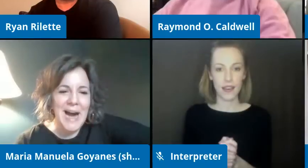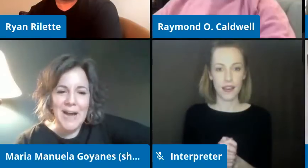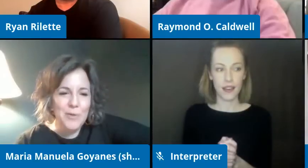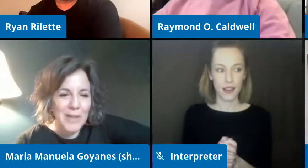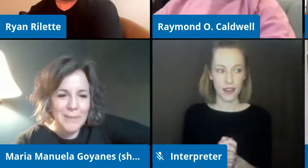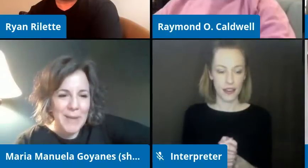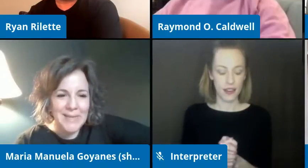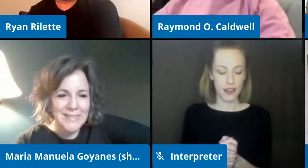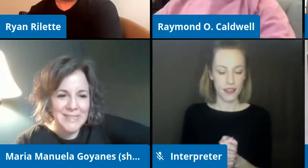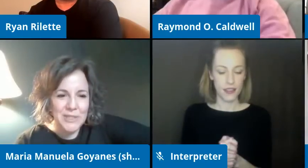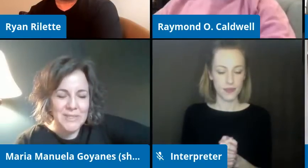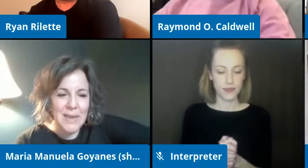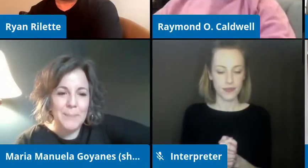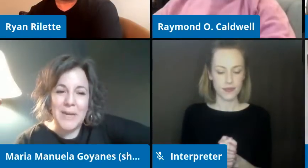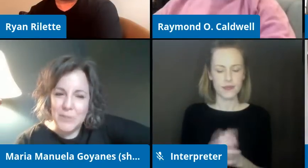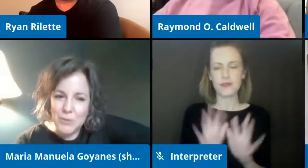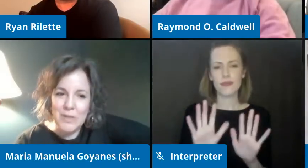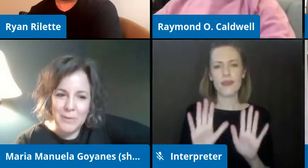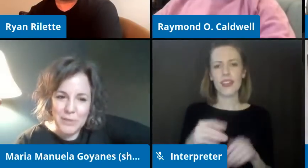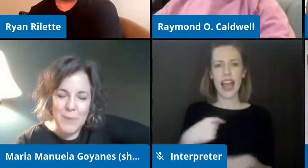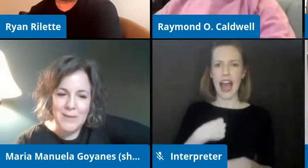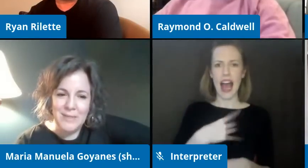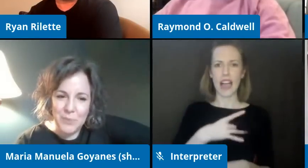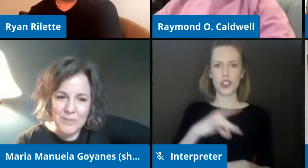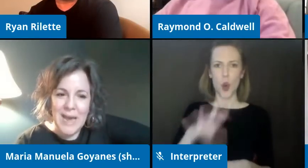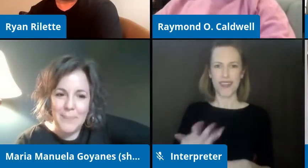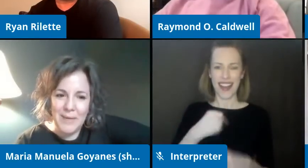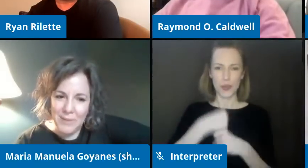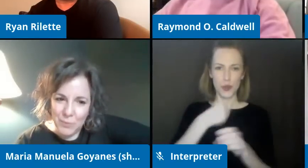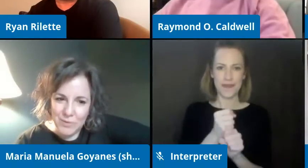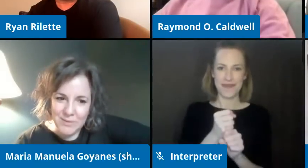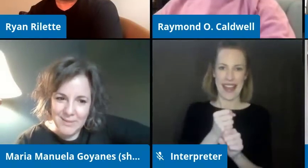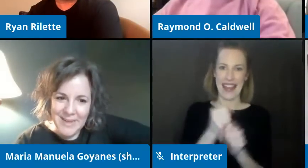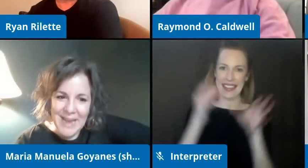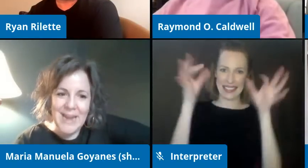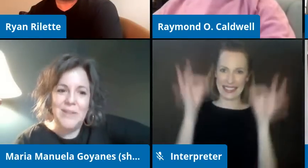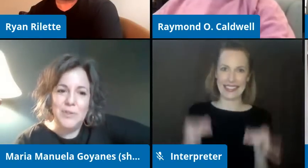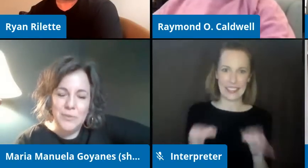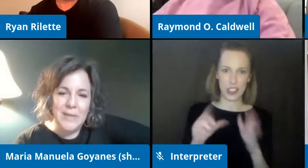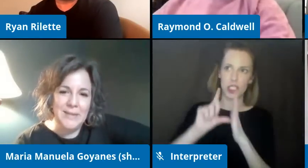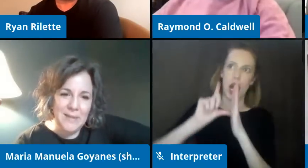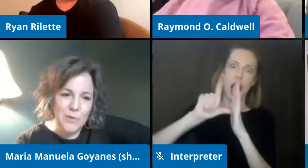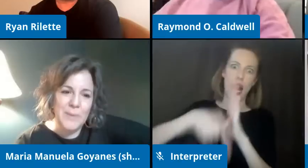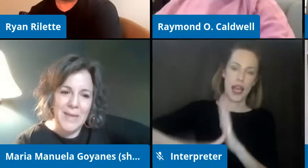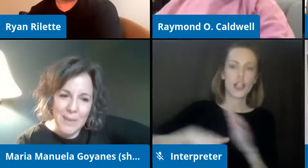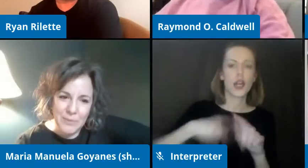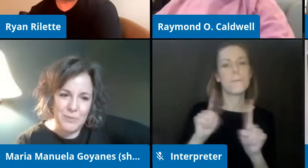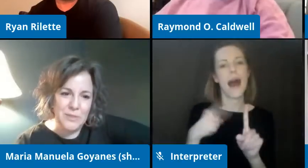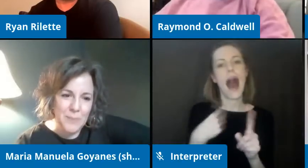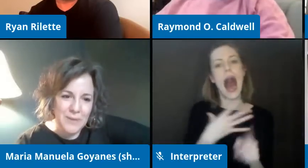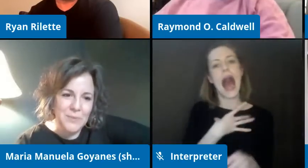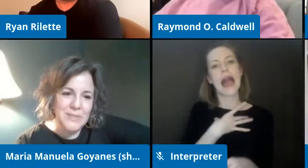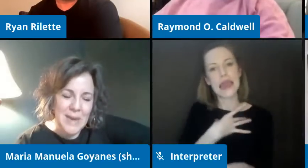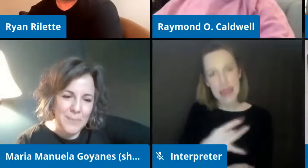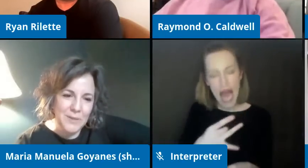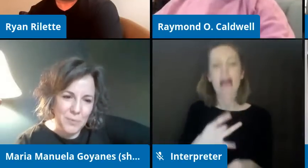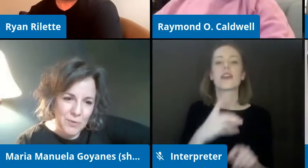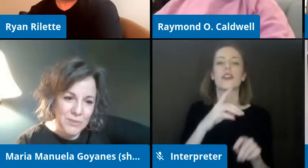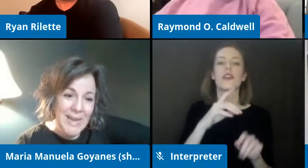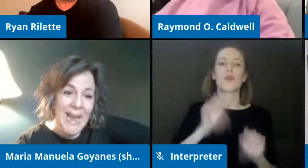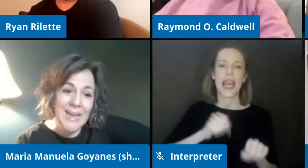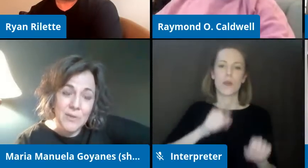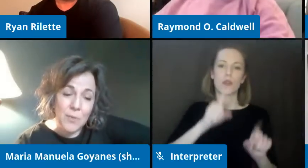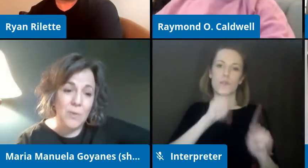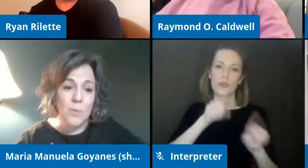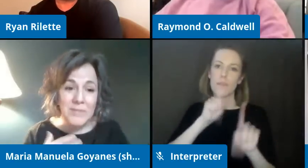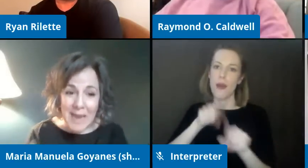It's almost like I don't like making decisions late, but I do like responding to what's happening in the world. And I do like theater being able to respond to what's happened in the